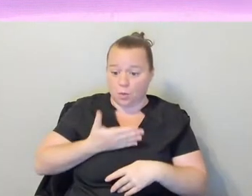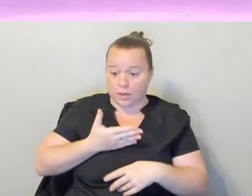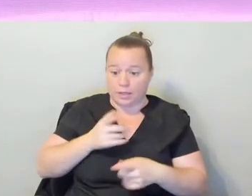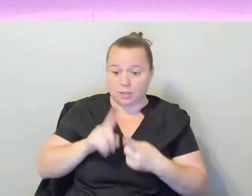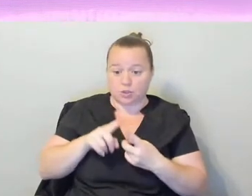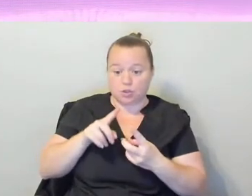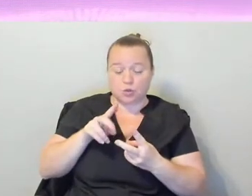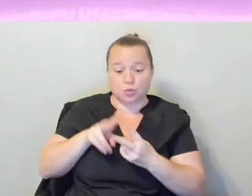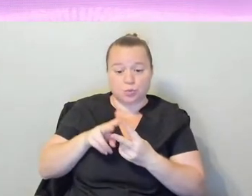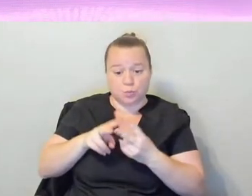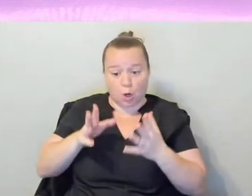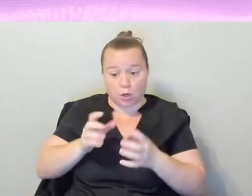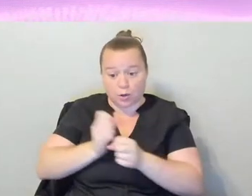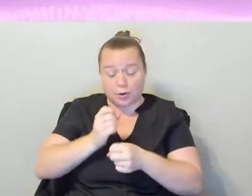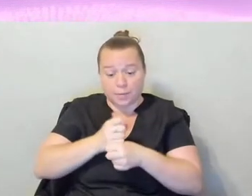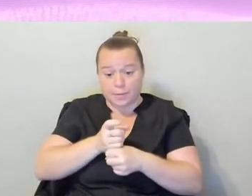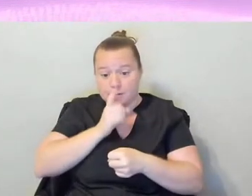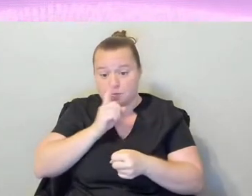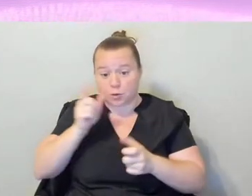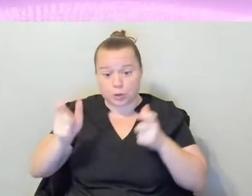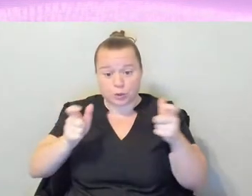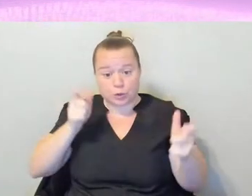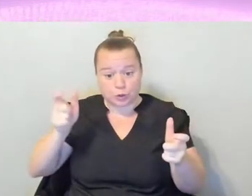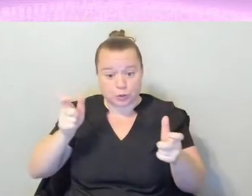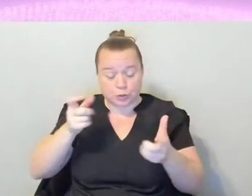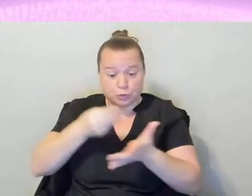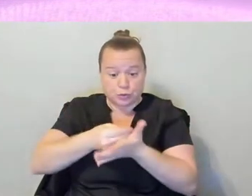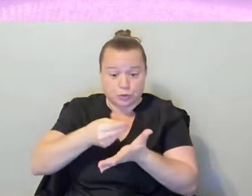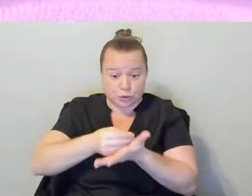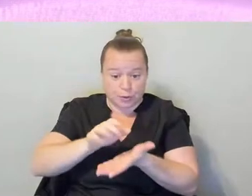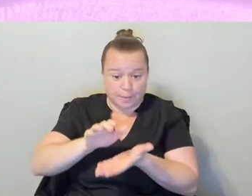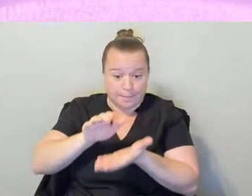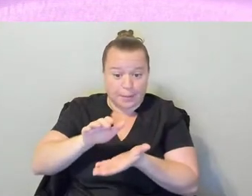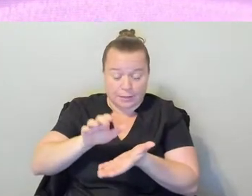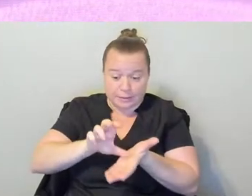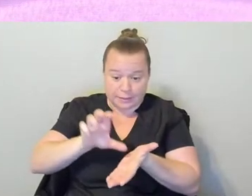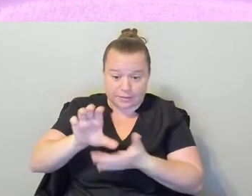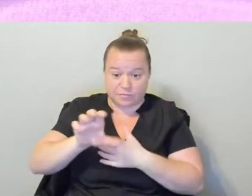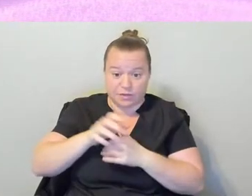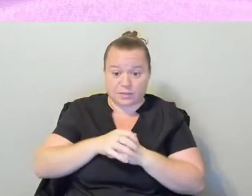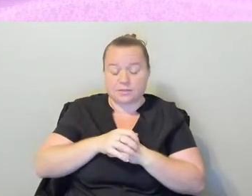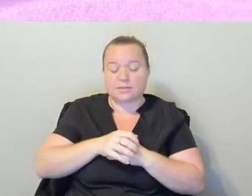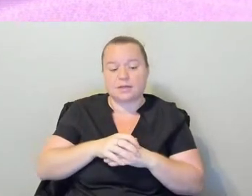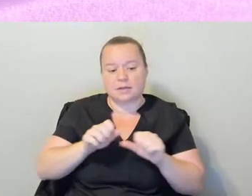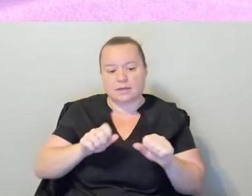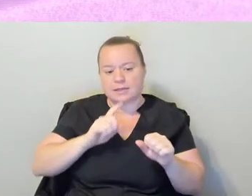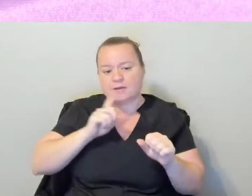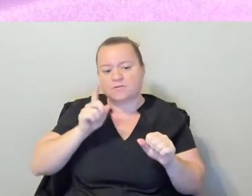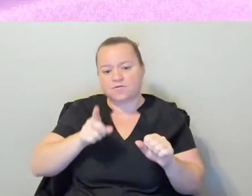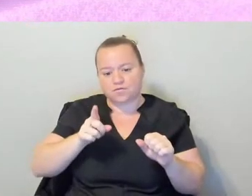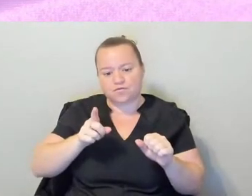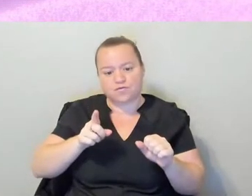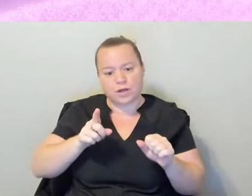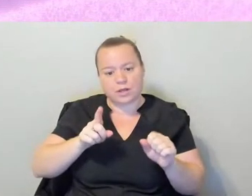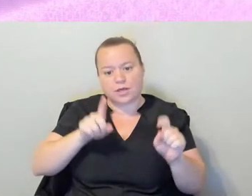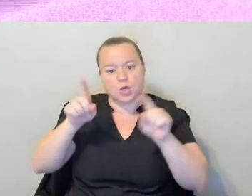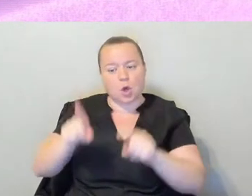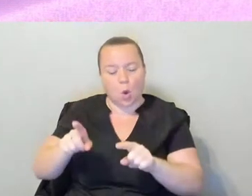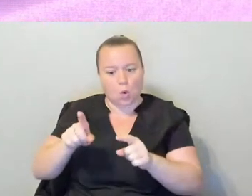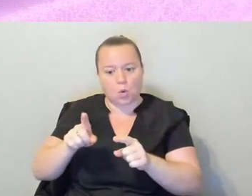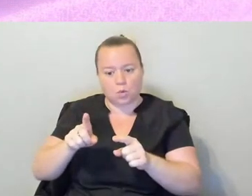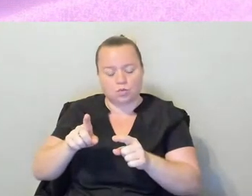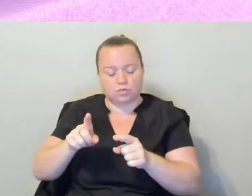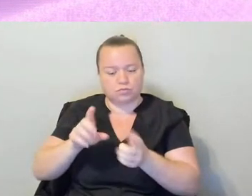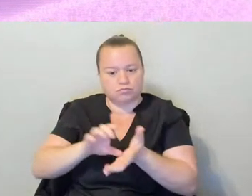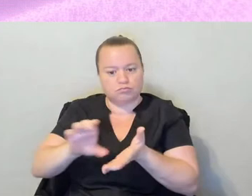to ensure that the huge sums of money that are being invested can really go where they can make a difference